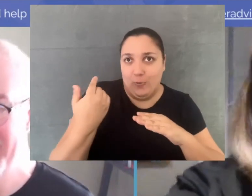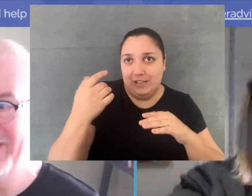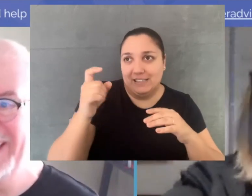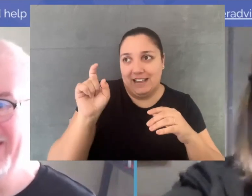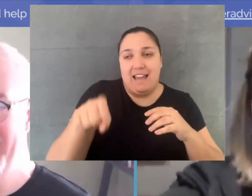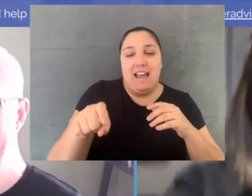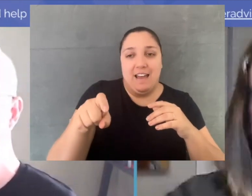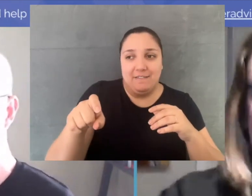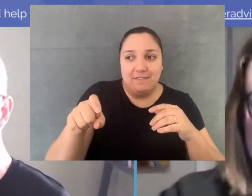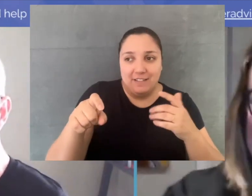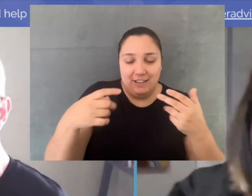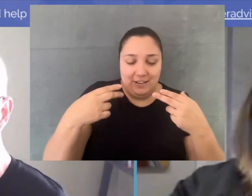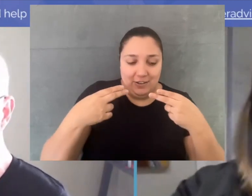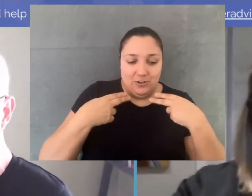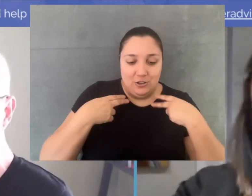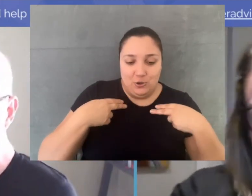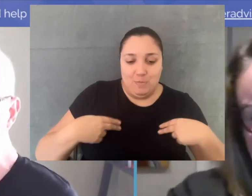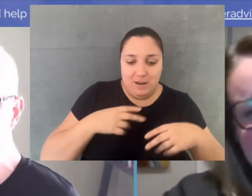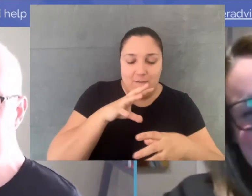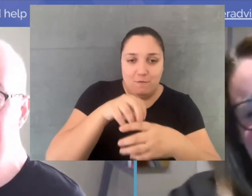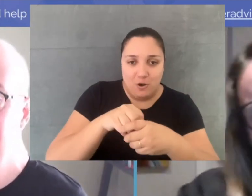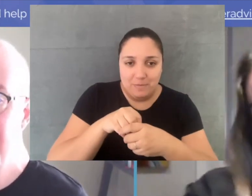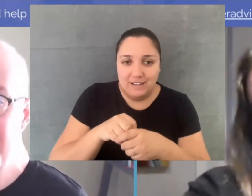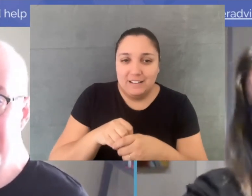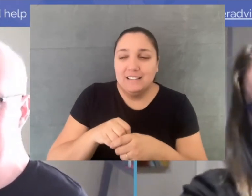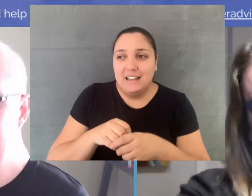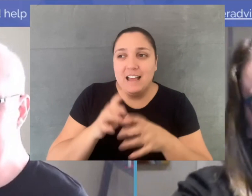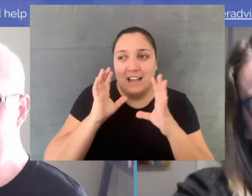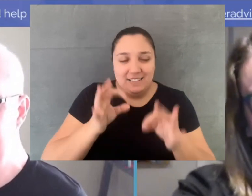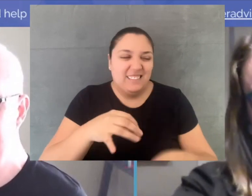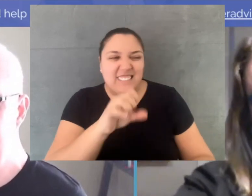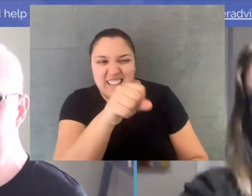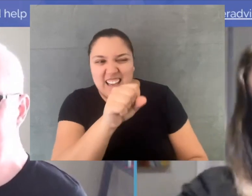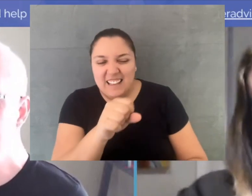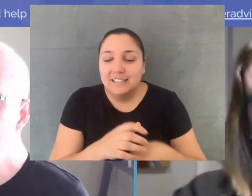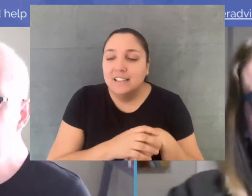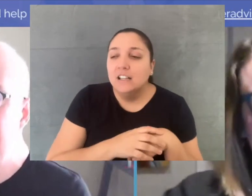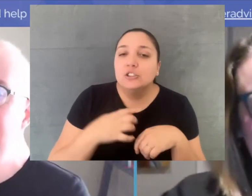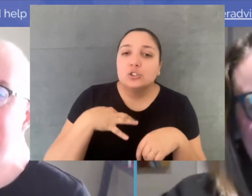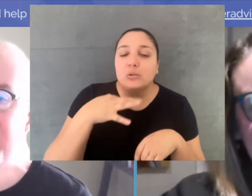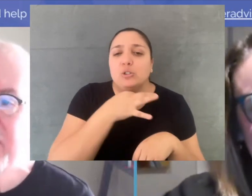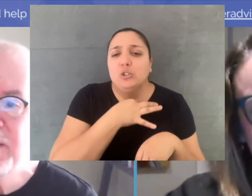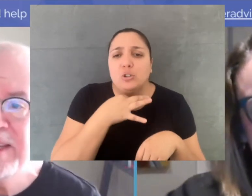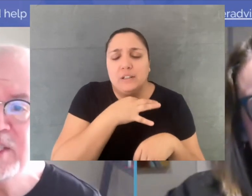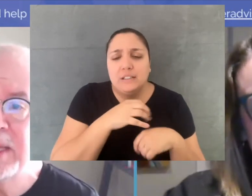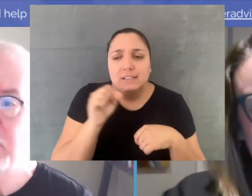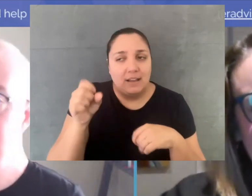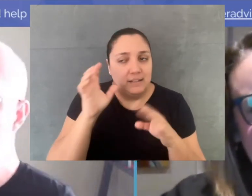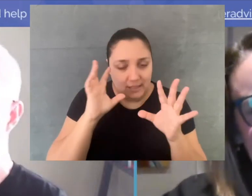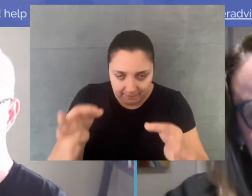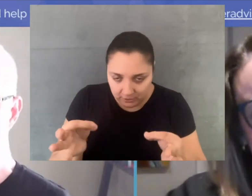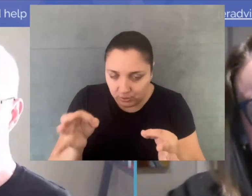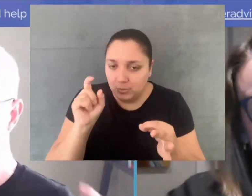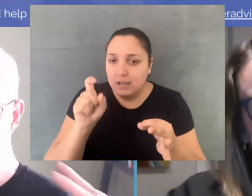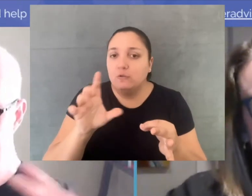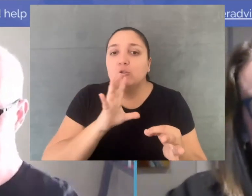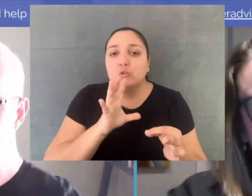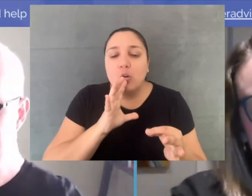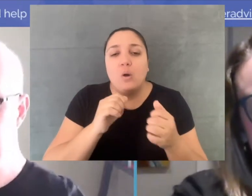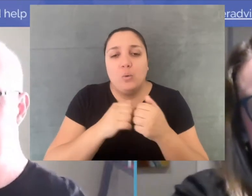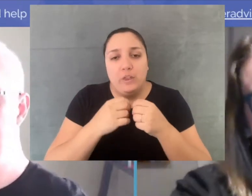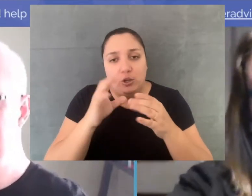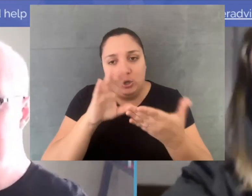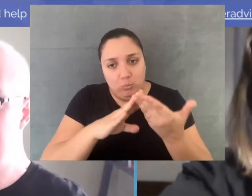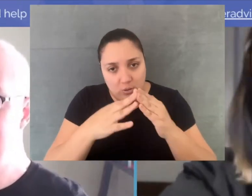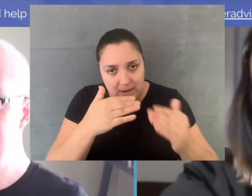involvement. it does. Yeah, absolutely. I love that messaging. So I'm curious, like, so yeah, absolutely. We need to